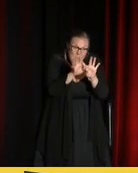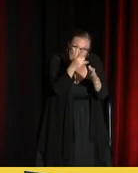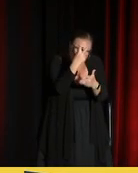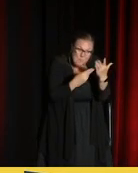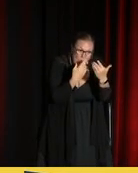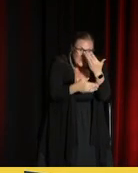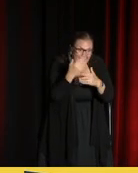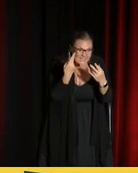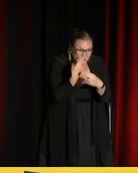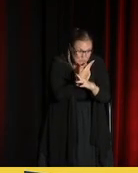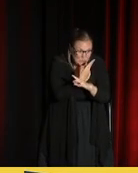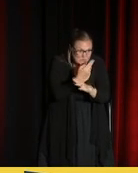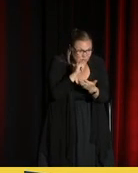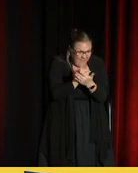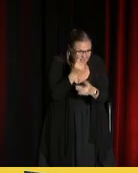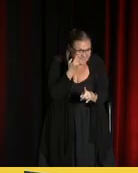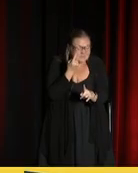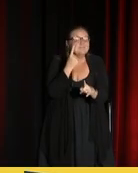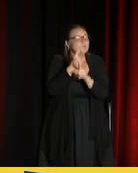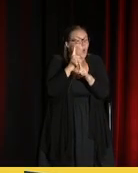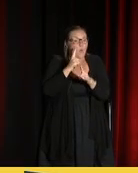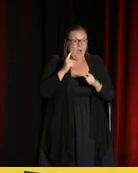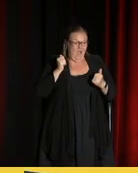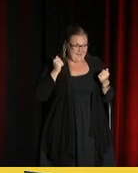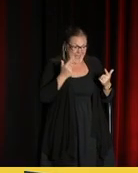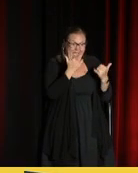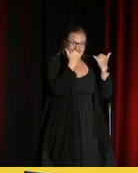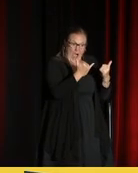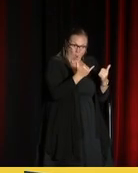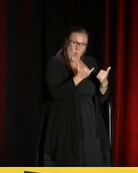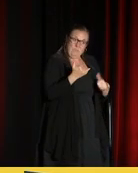arm 93% of the time.